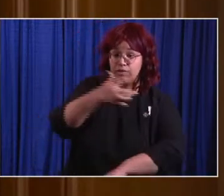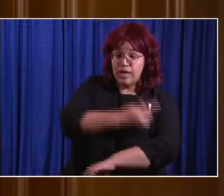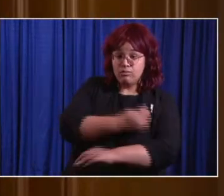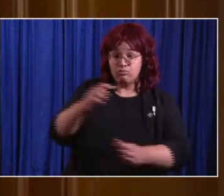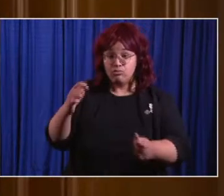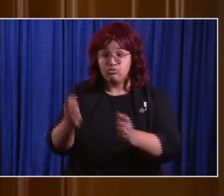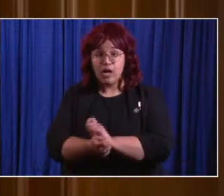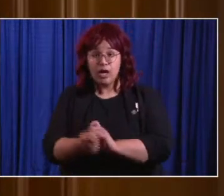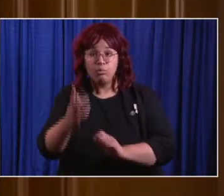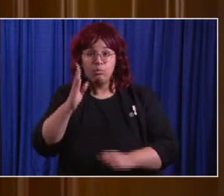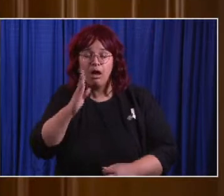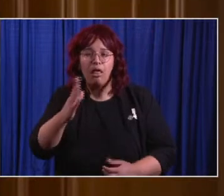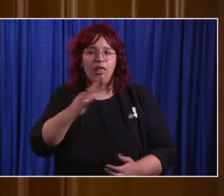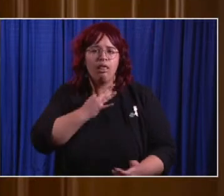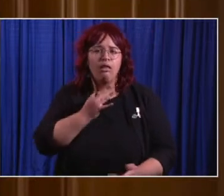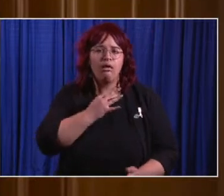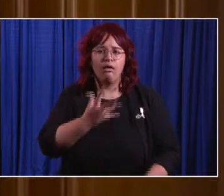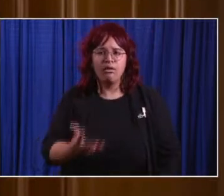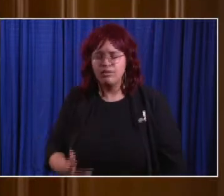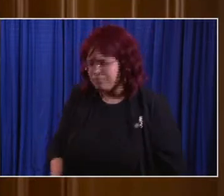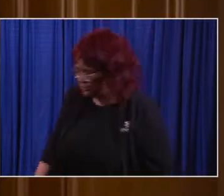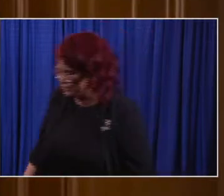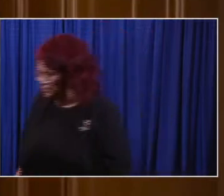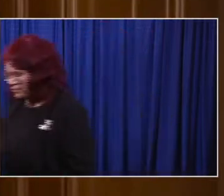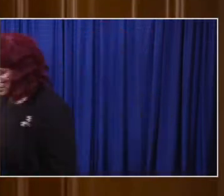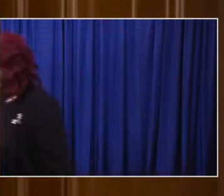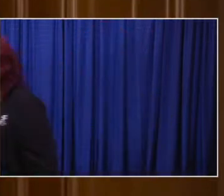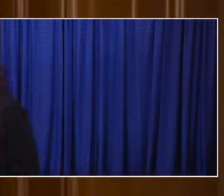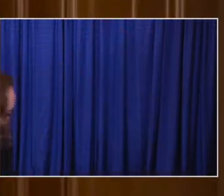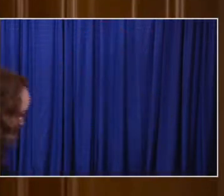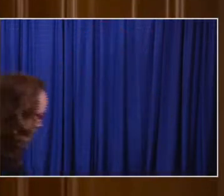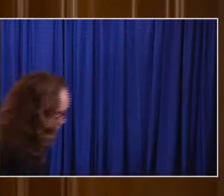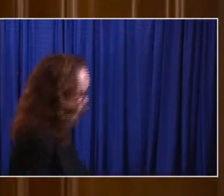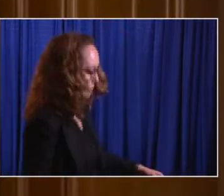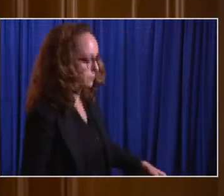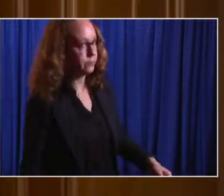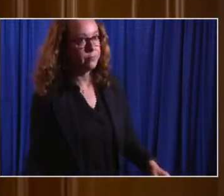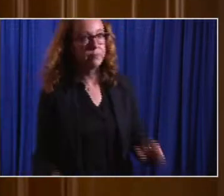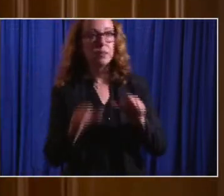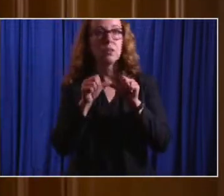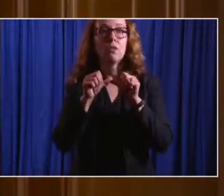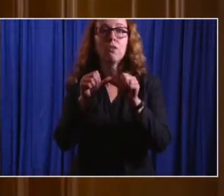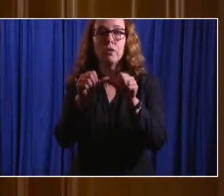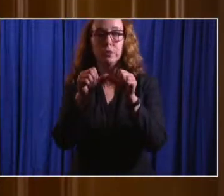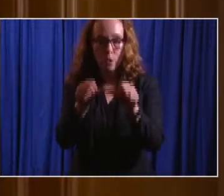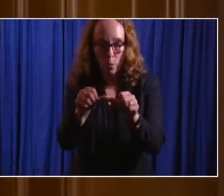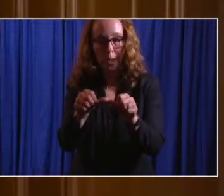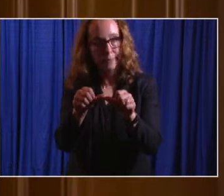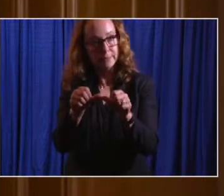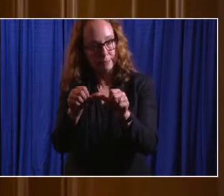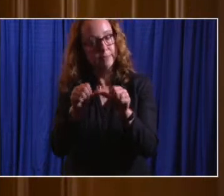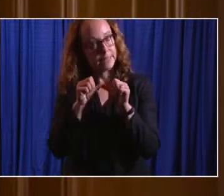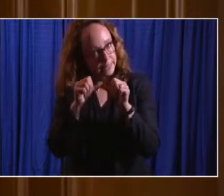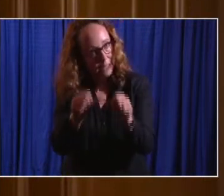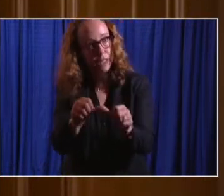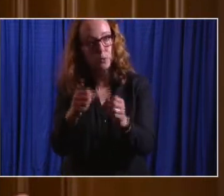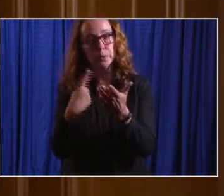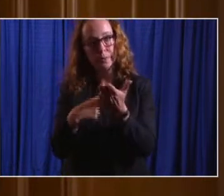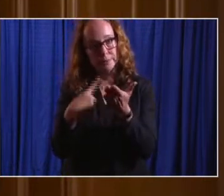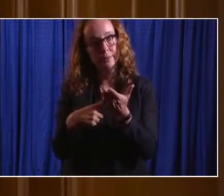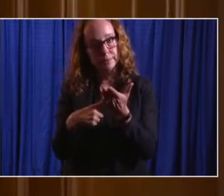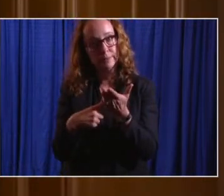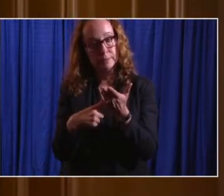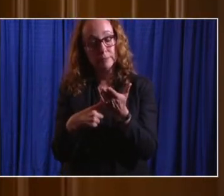Ongoing. We continue to look at this, continue to discuss it. I have nothing to announce today. Again,